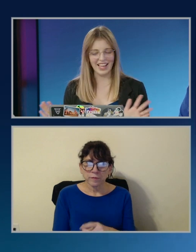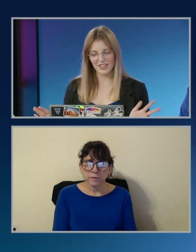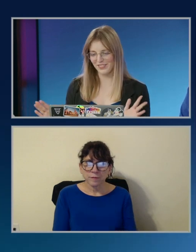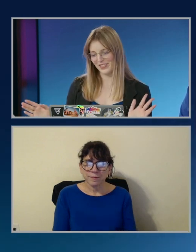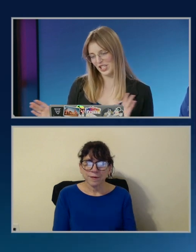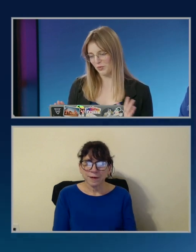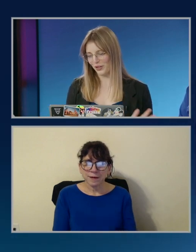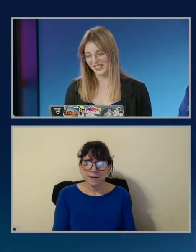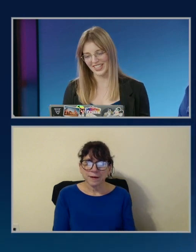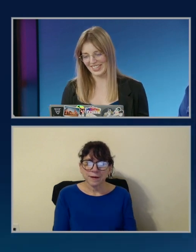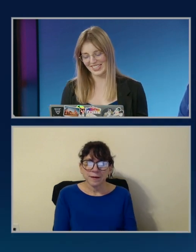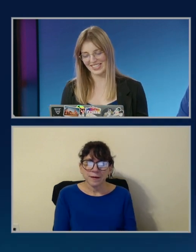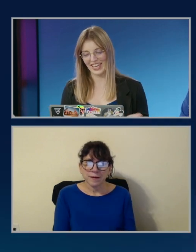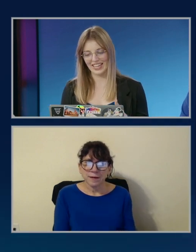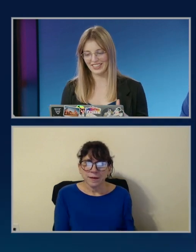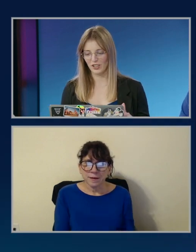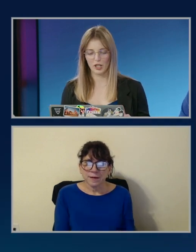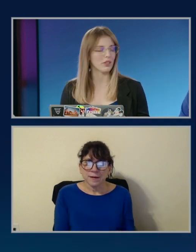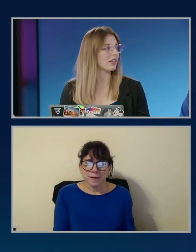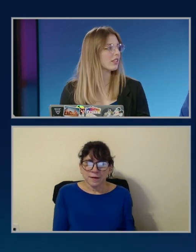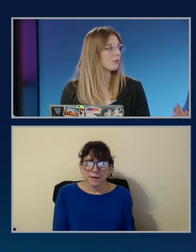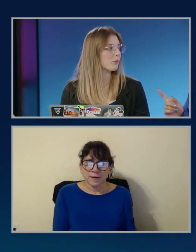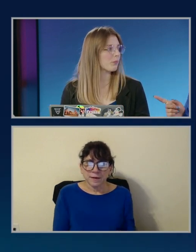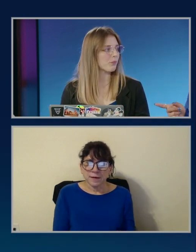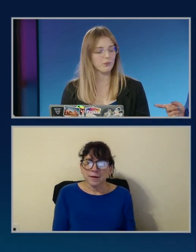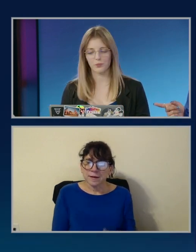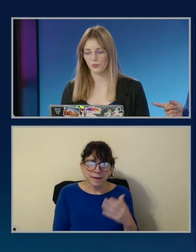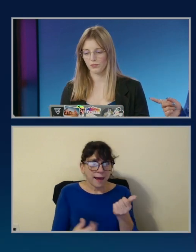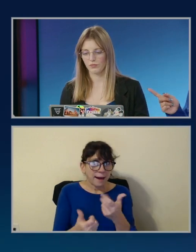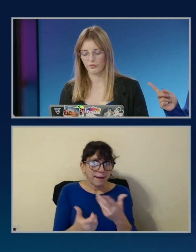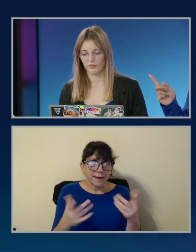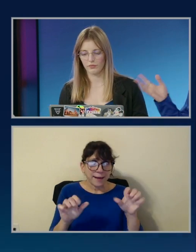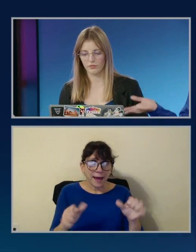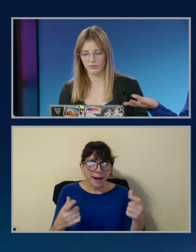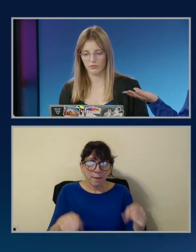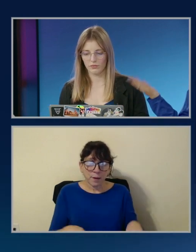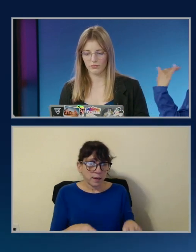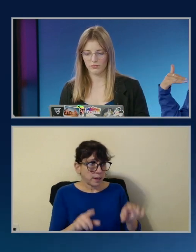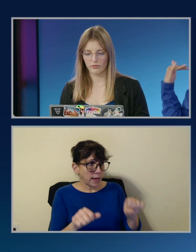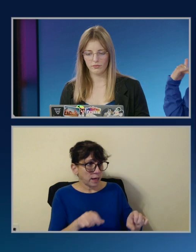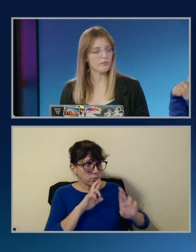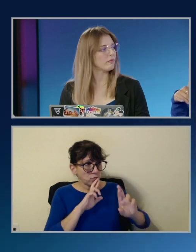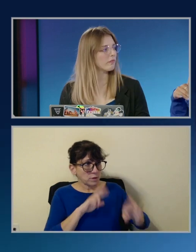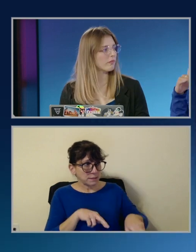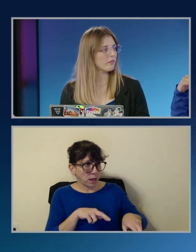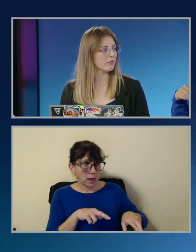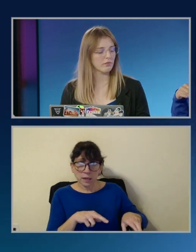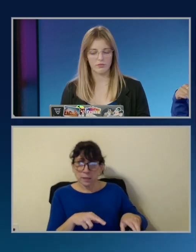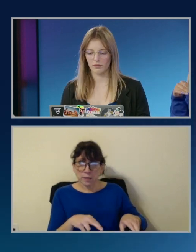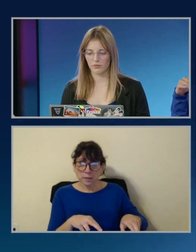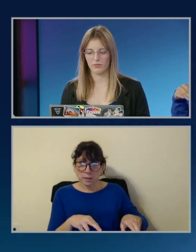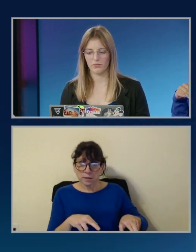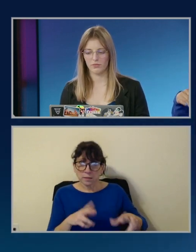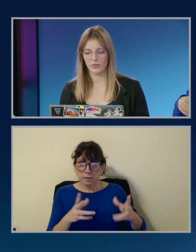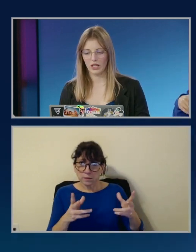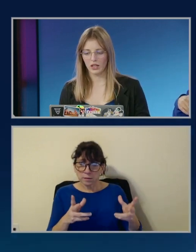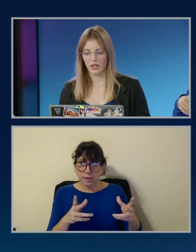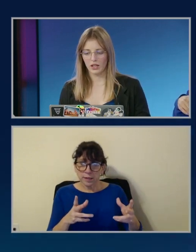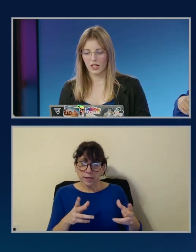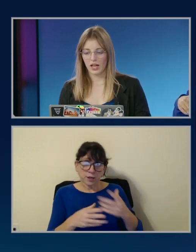as live demo as it gets. Like, so anything could happen. Is it able to respond give us a response in